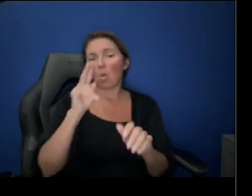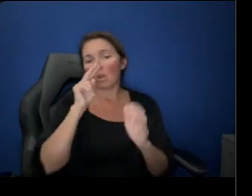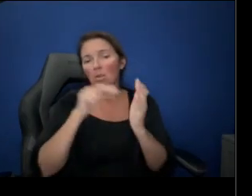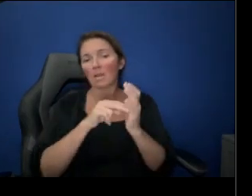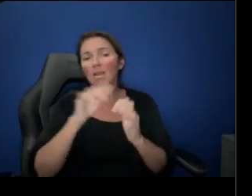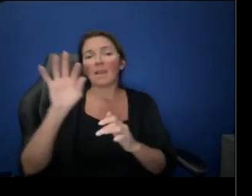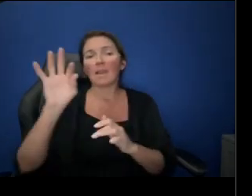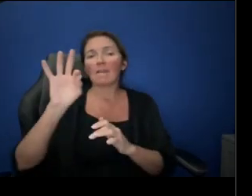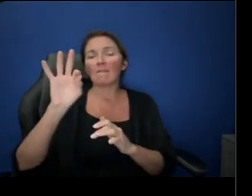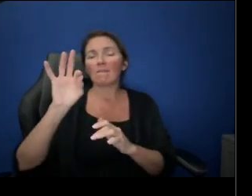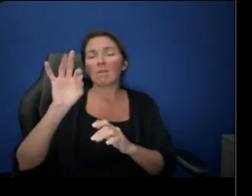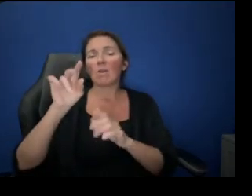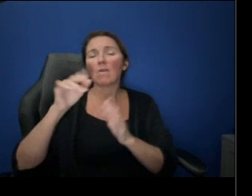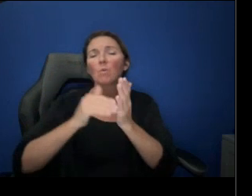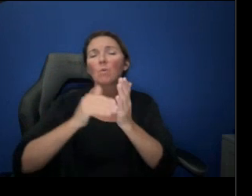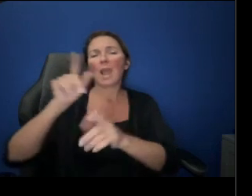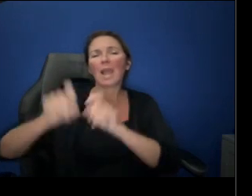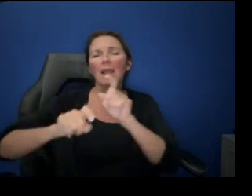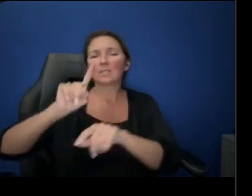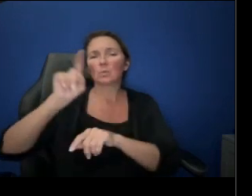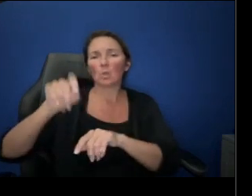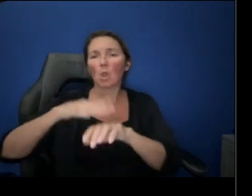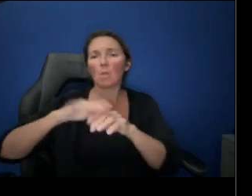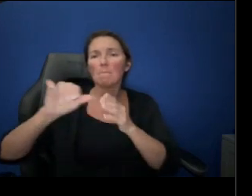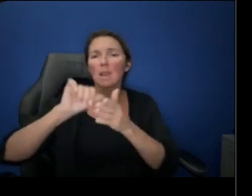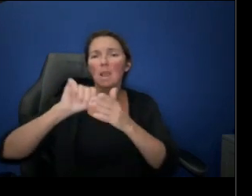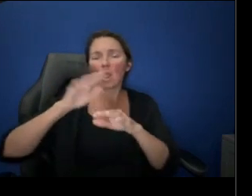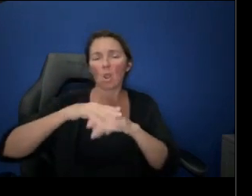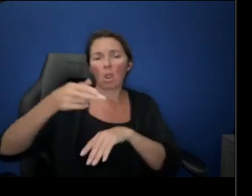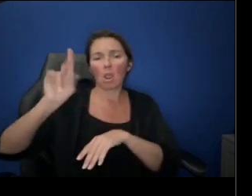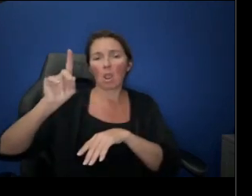Asked Questions page on HUD's website.